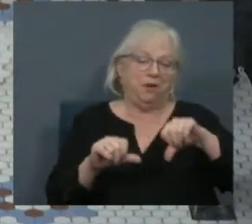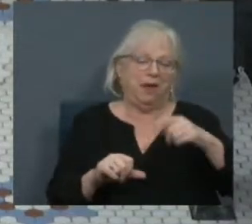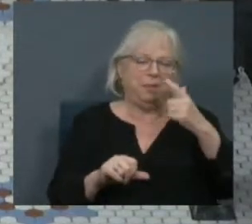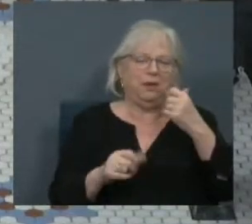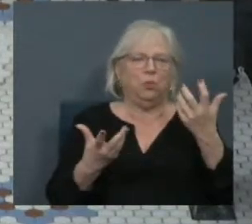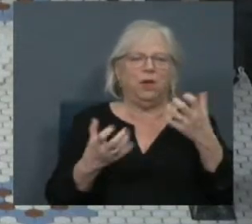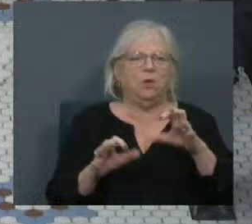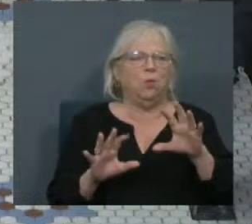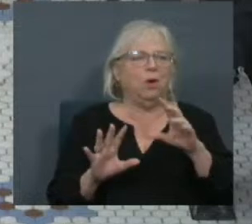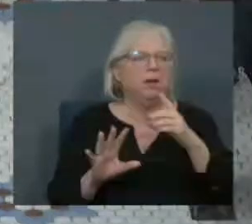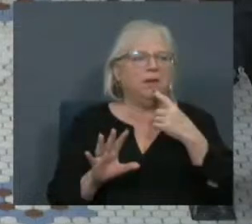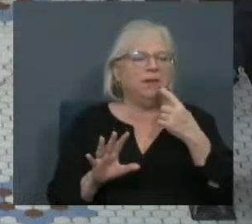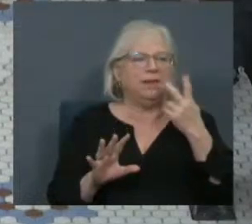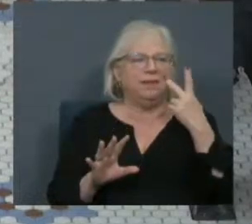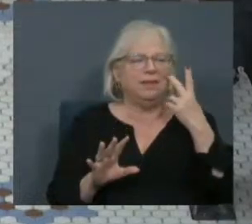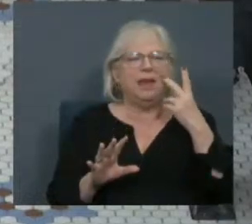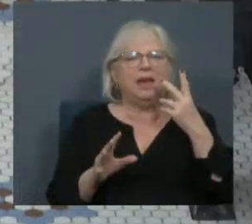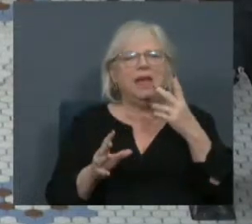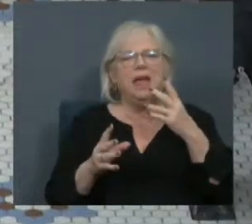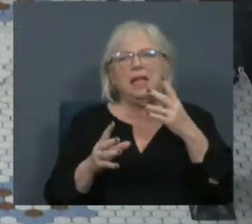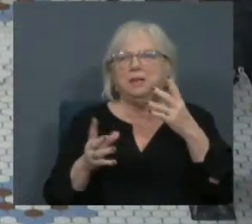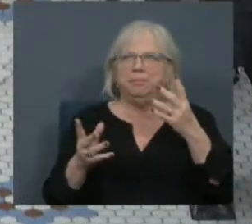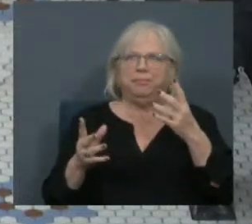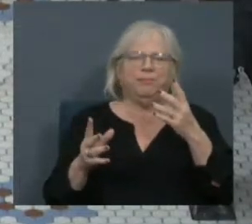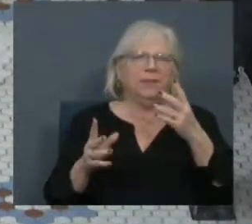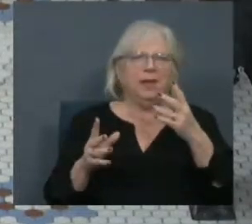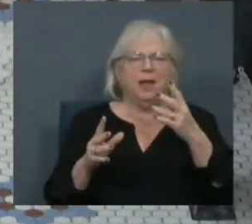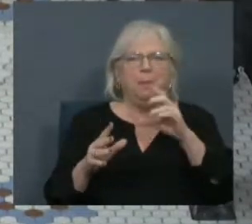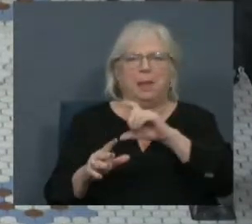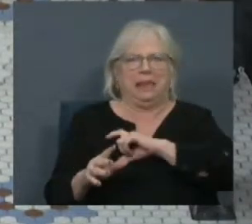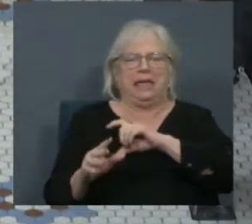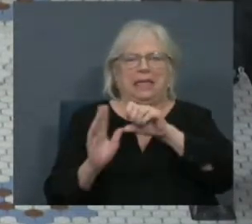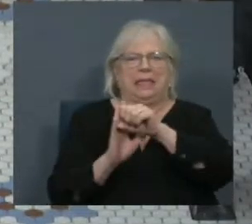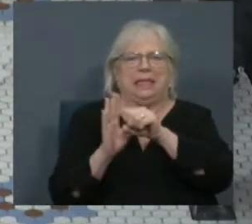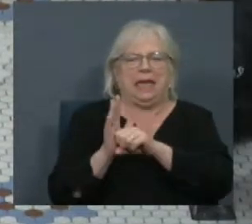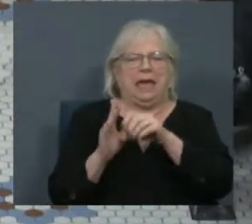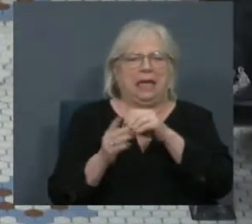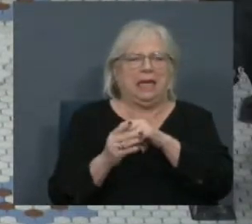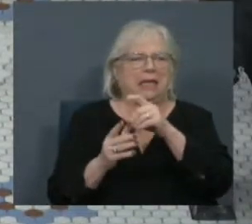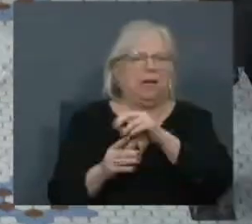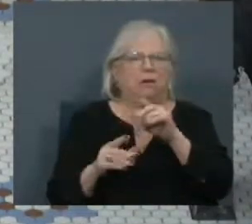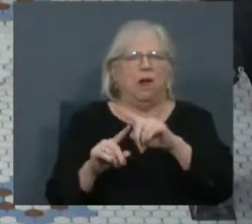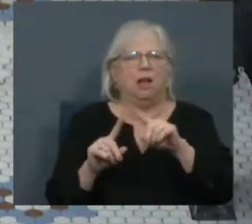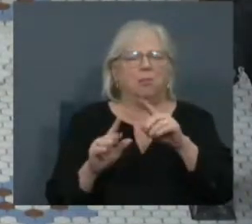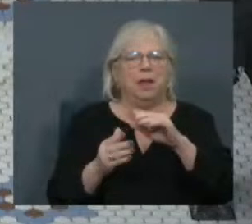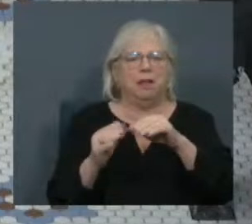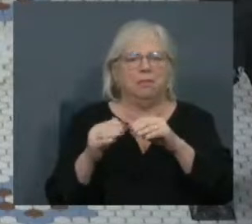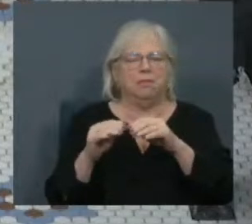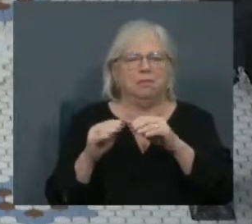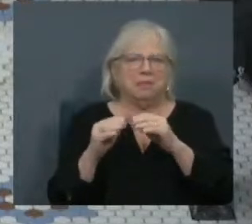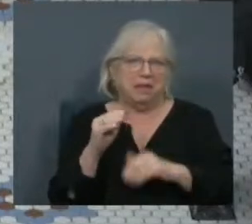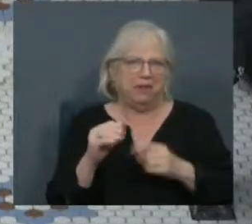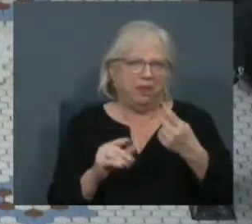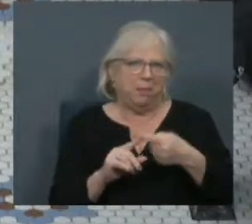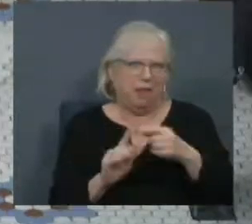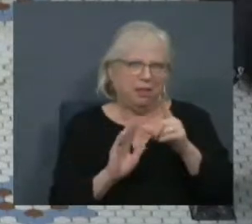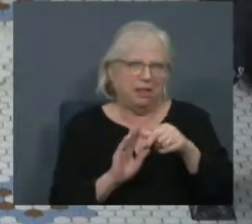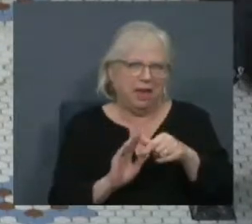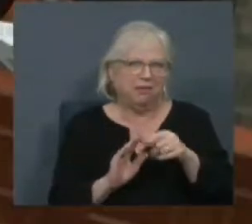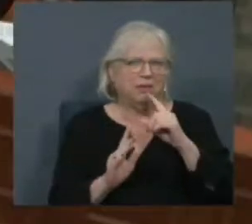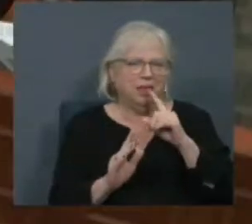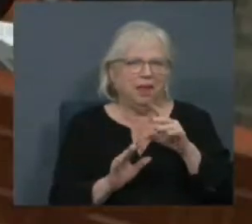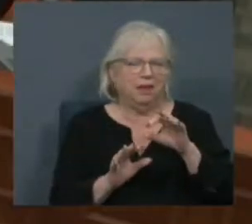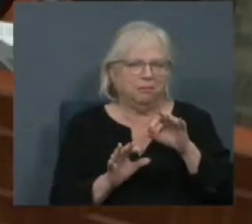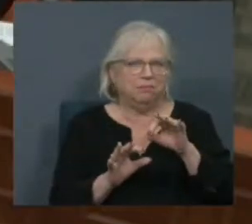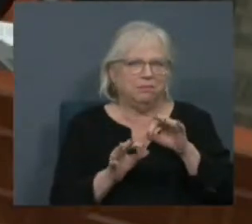to see a carceral state built in Little Rock, but then less than a month later they pushed it through. So that's about it. Thank